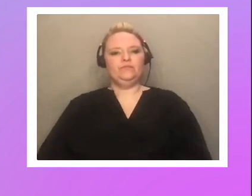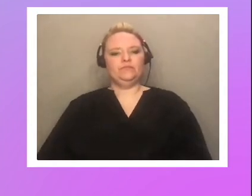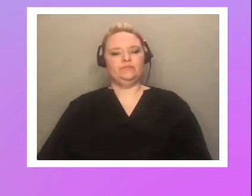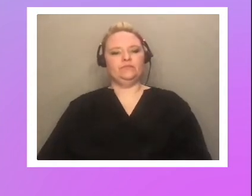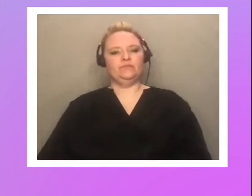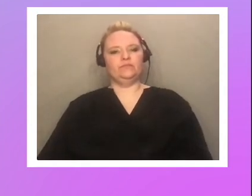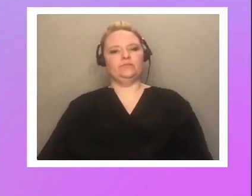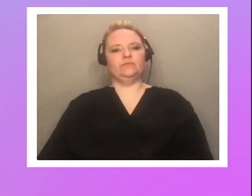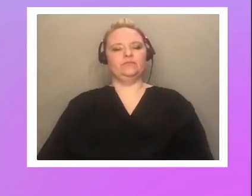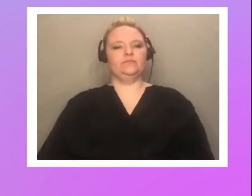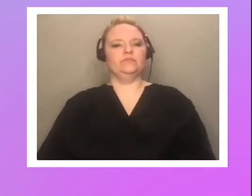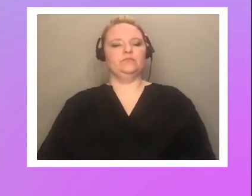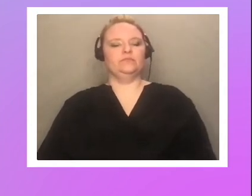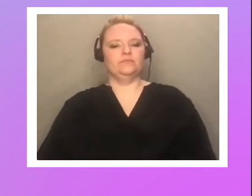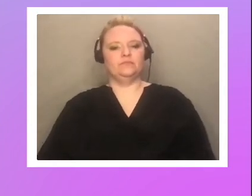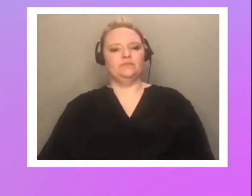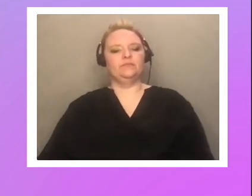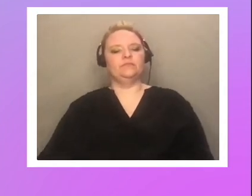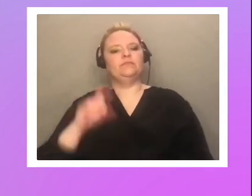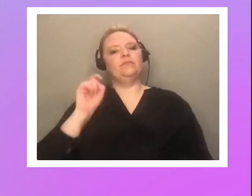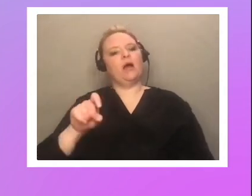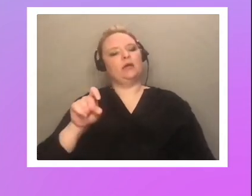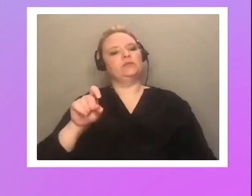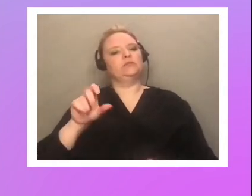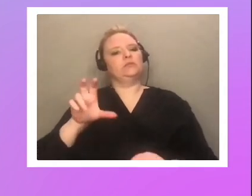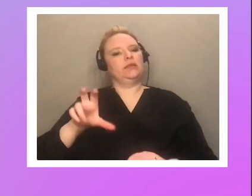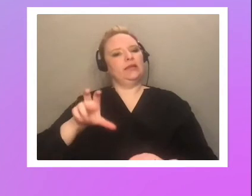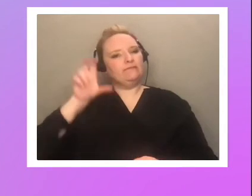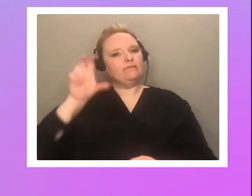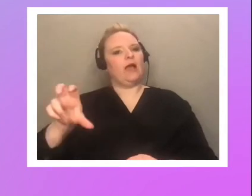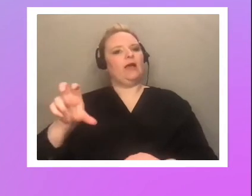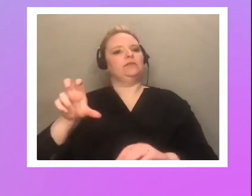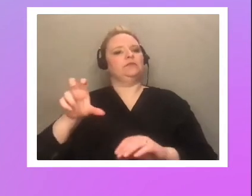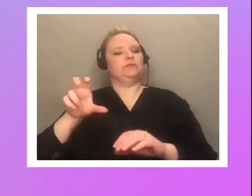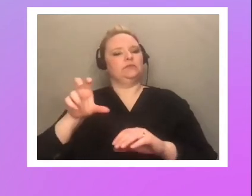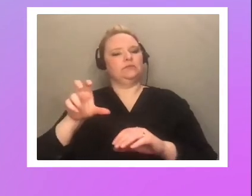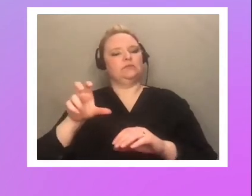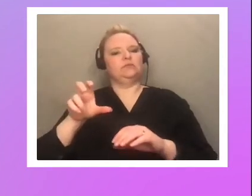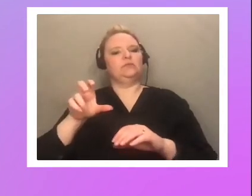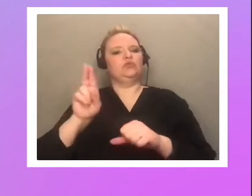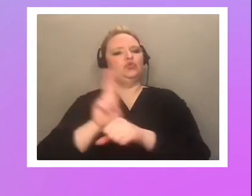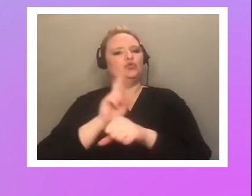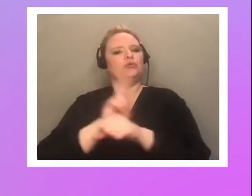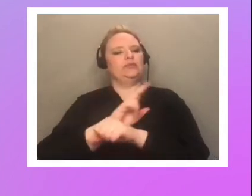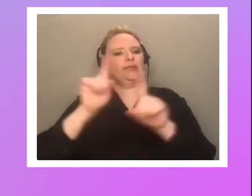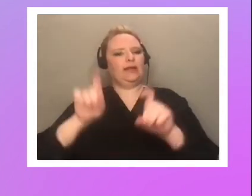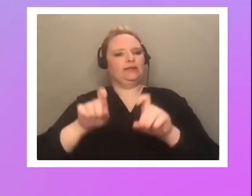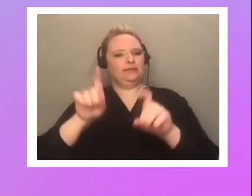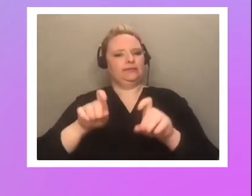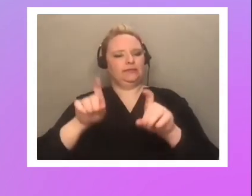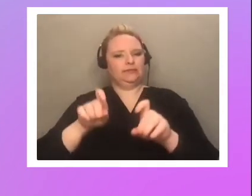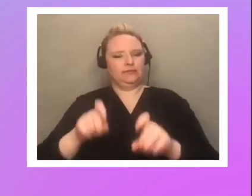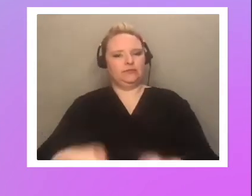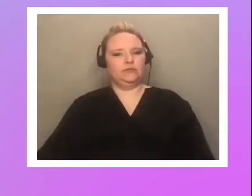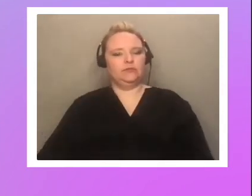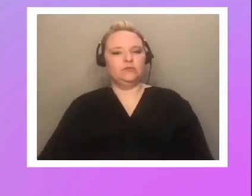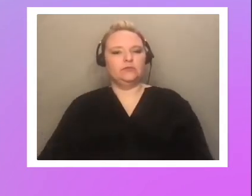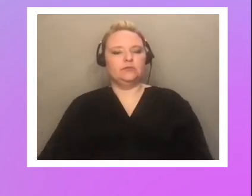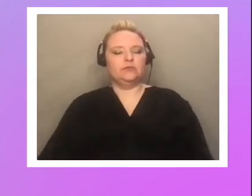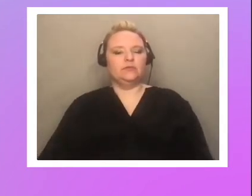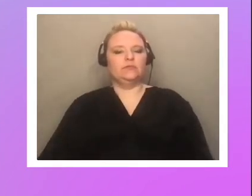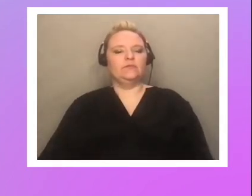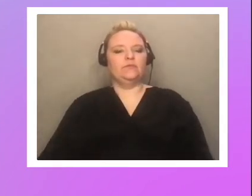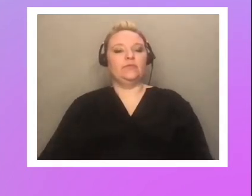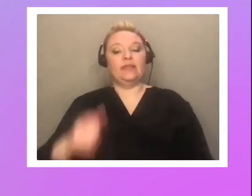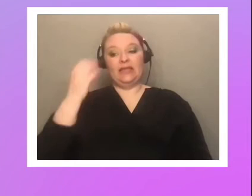You also want to invest in usability testing for your project. And if you're able,